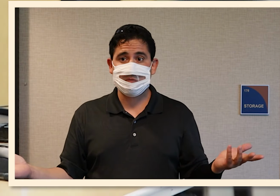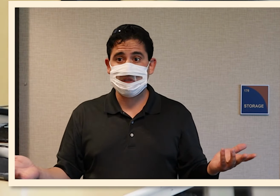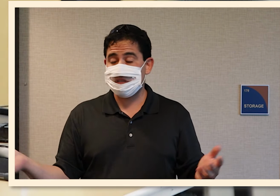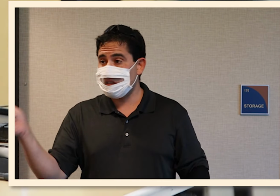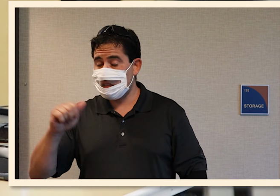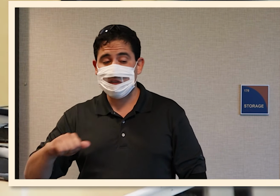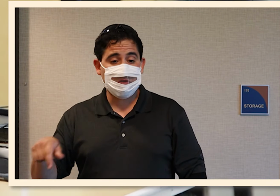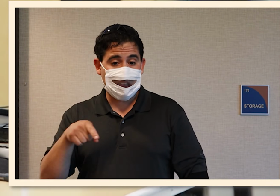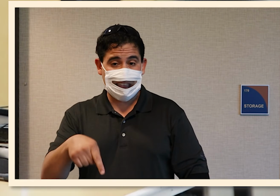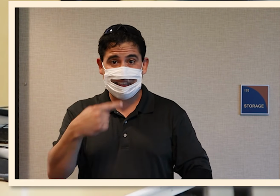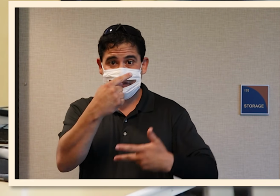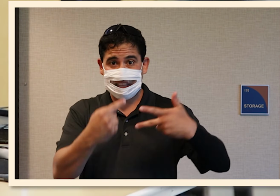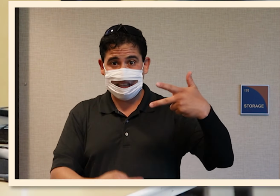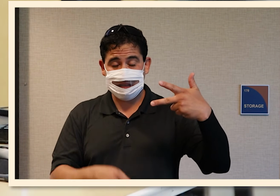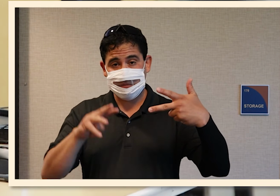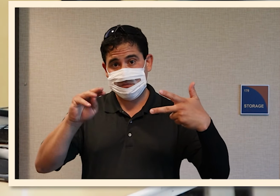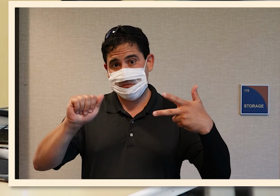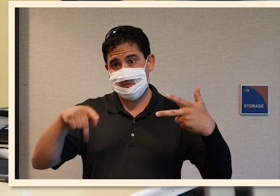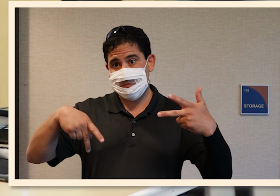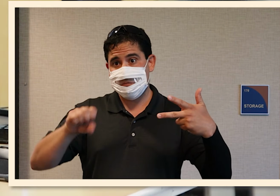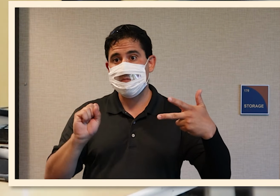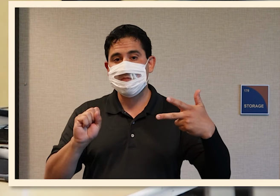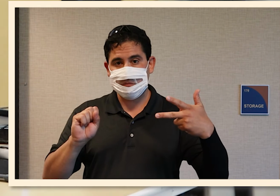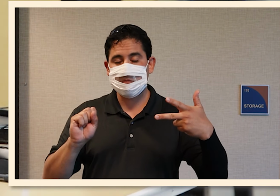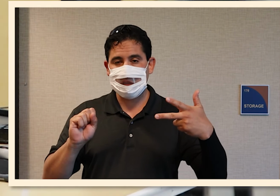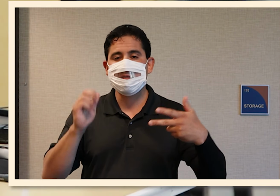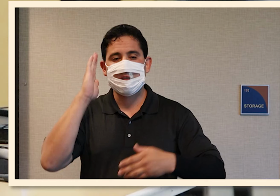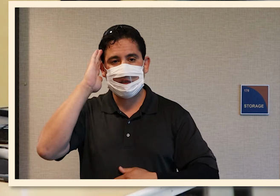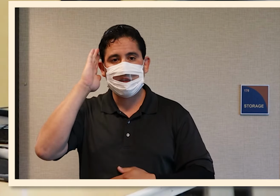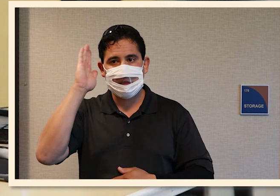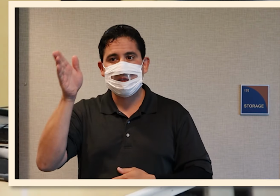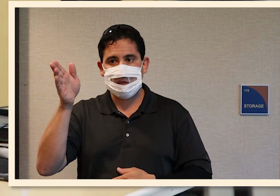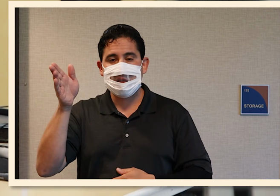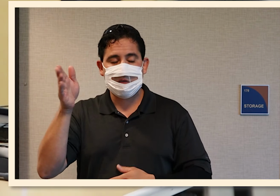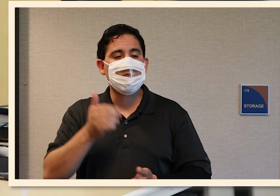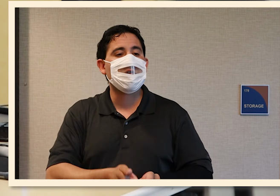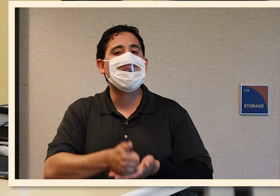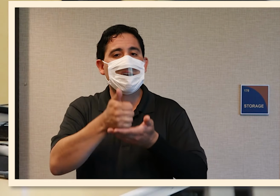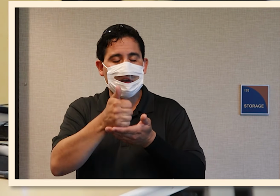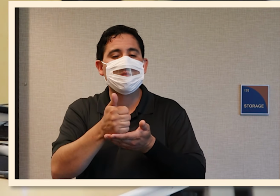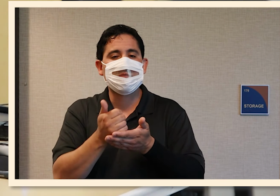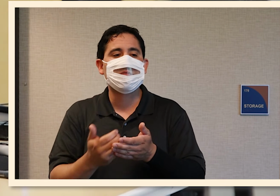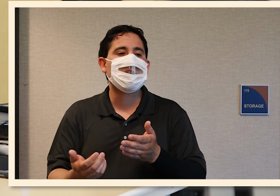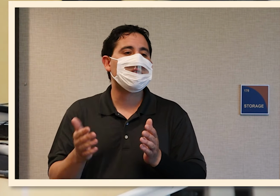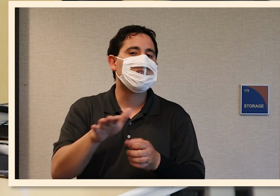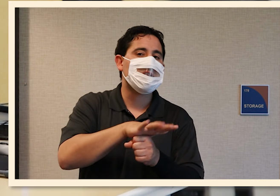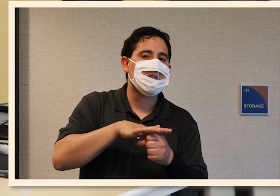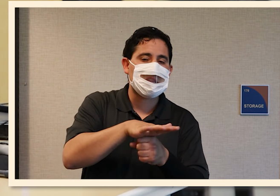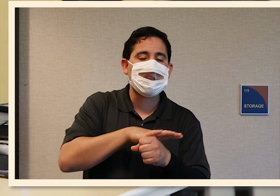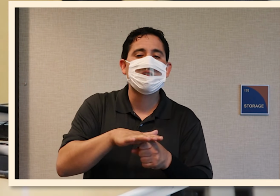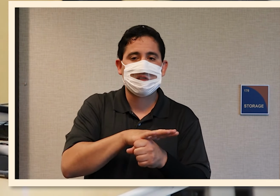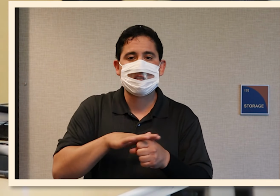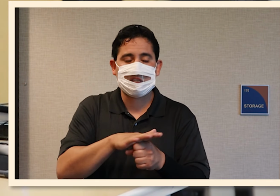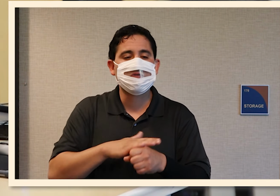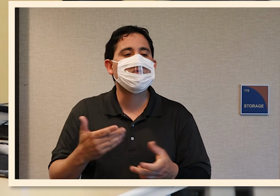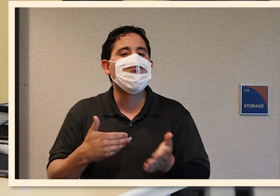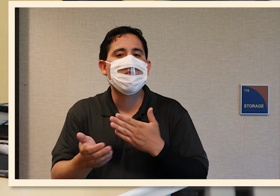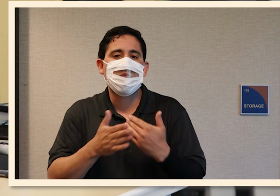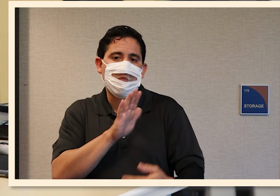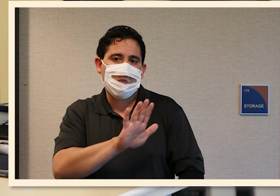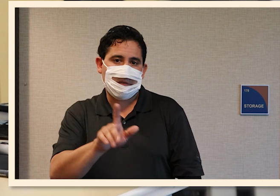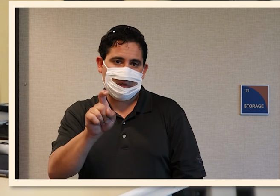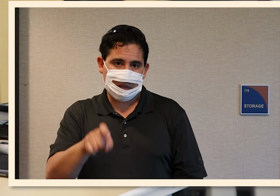any of these maps will meet the needs of the district and the community. And so I feel very good about